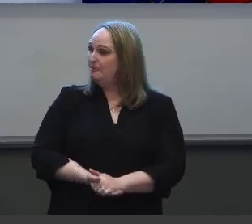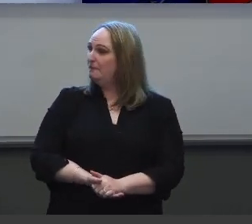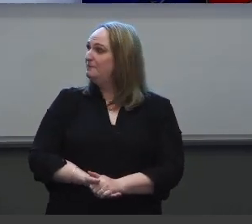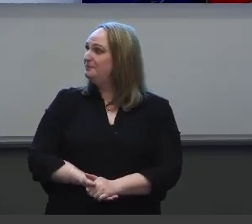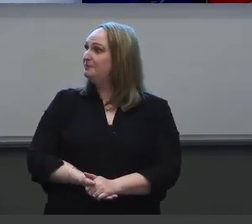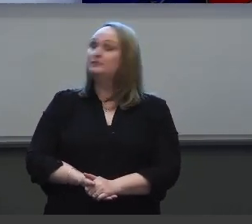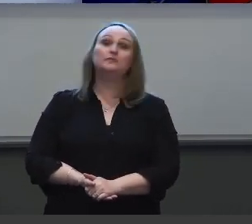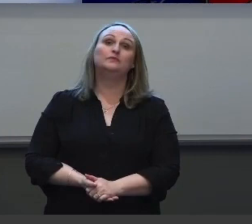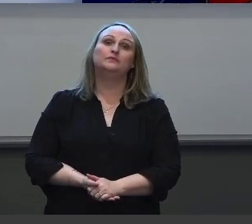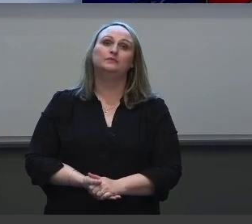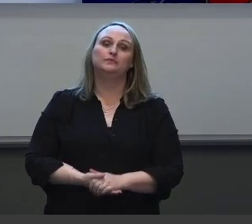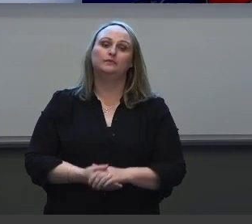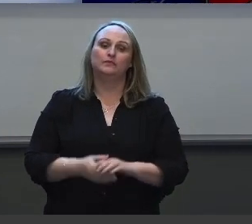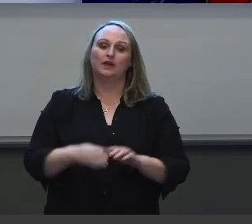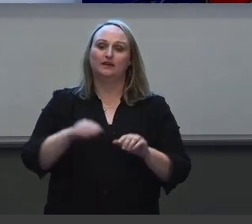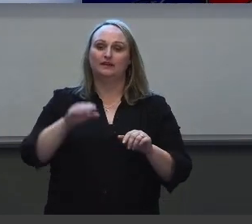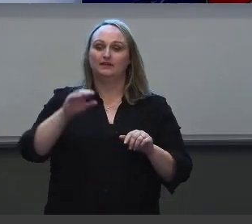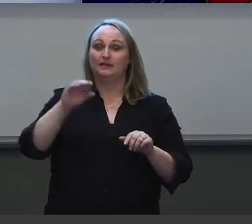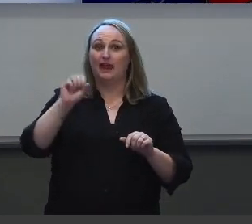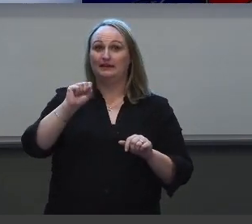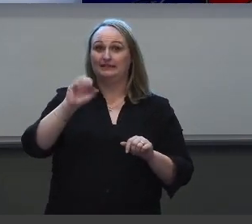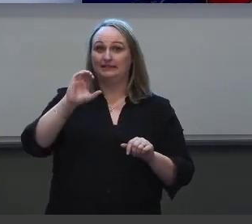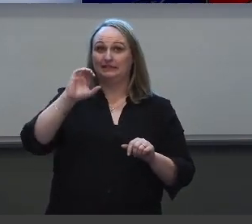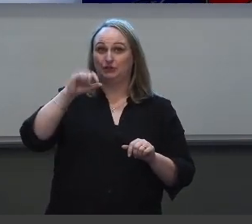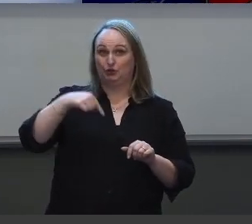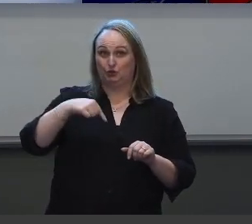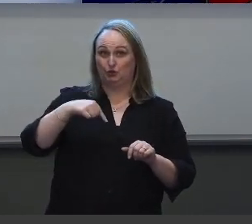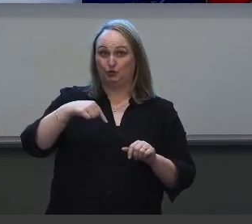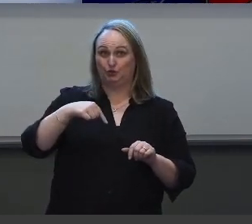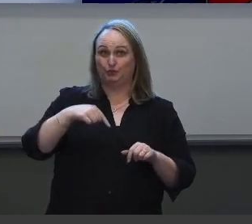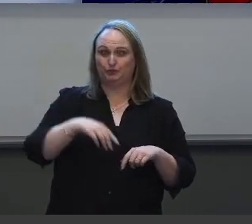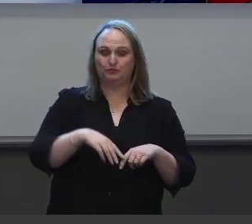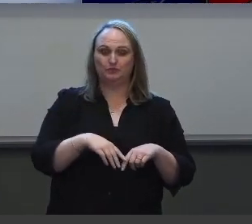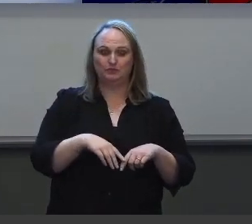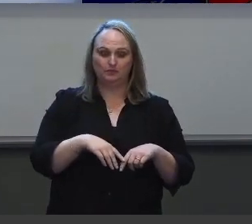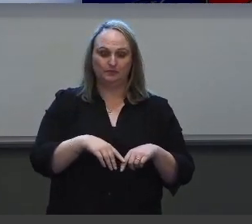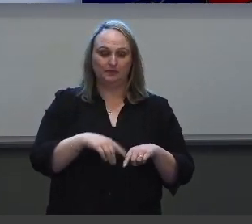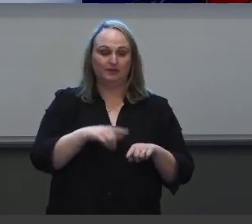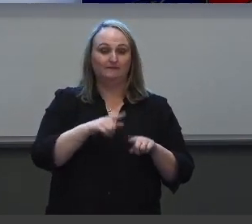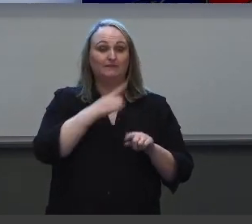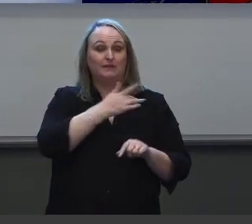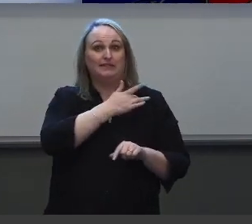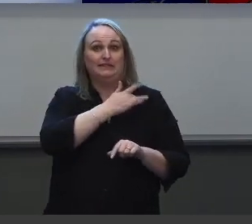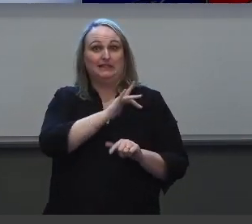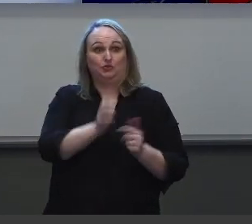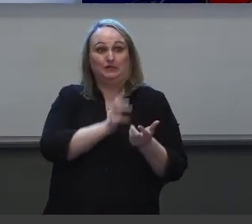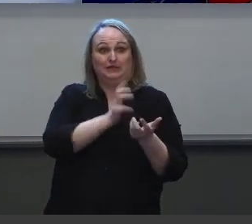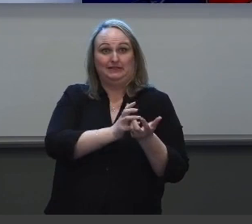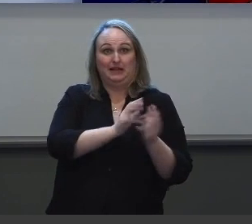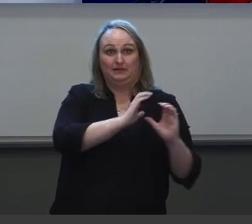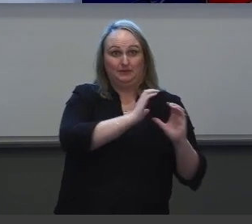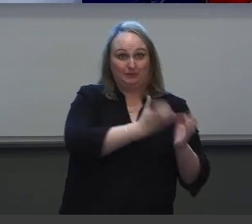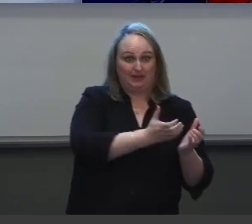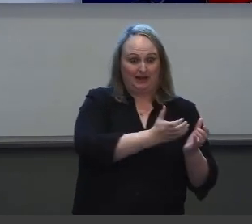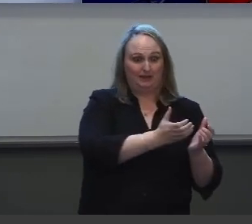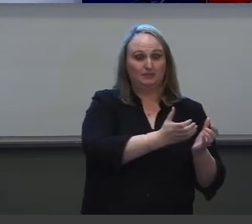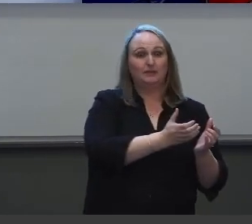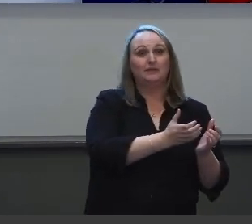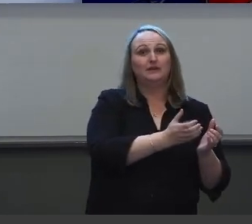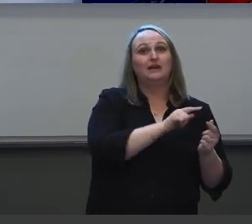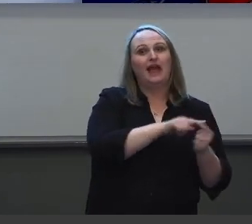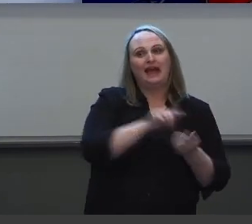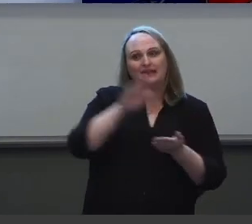So starting with the SCQ, we found that the sensory adaptive subtype was associated with